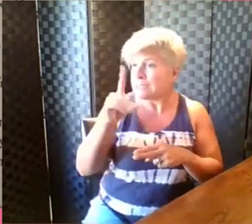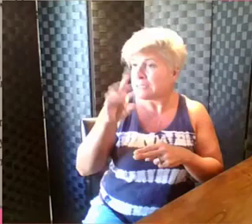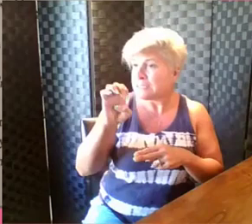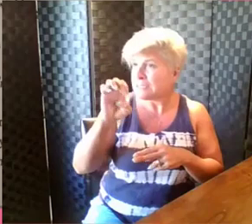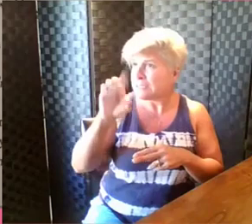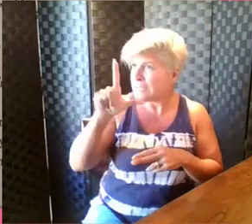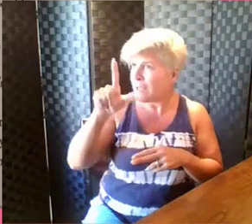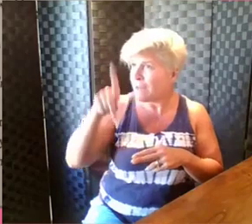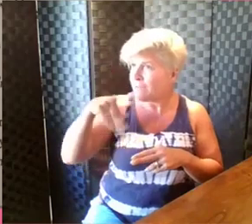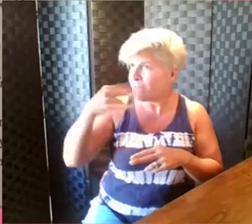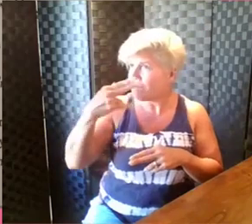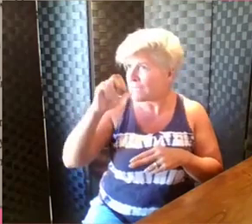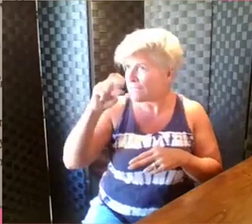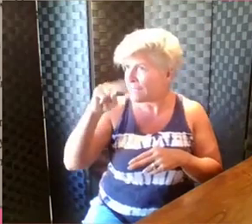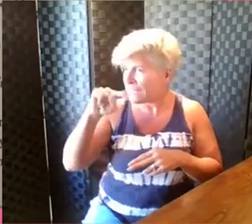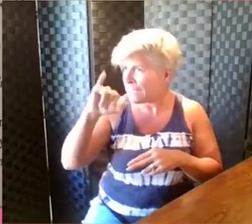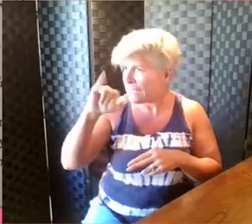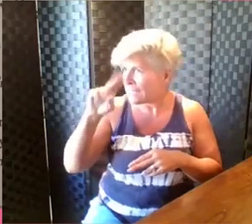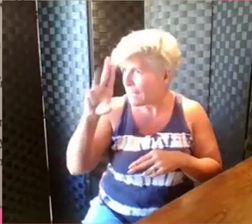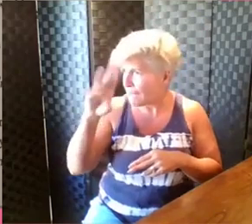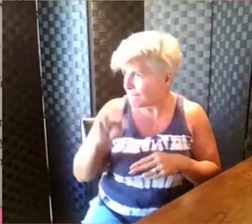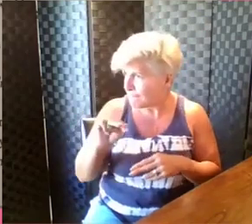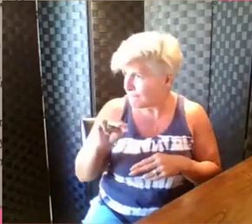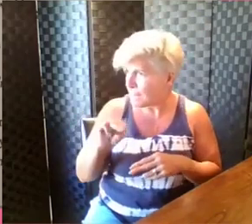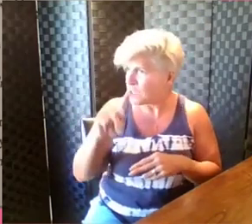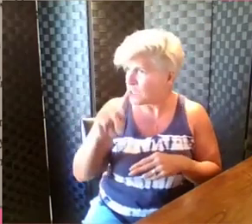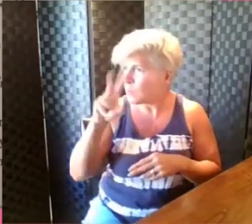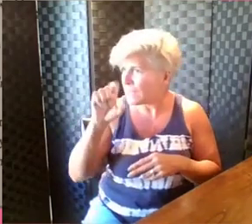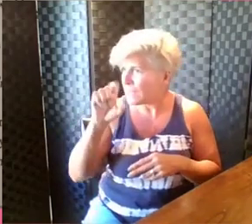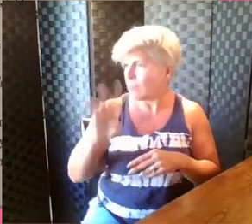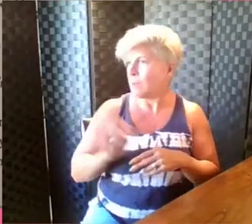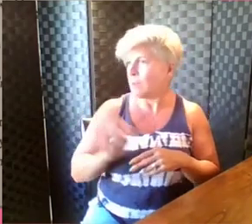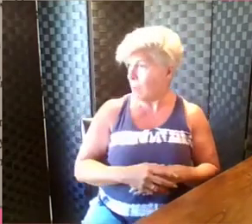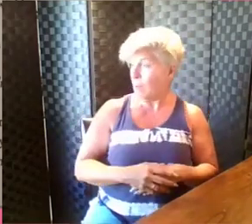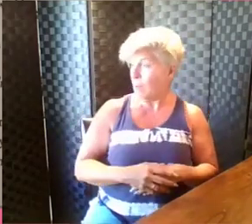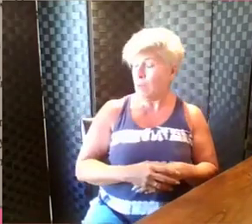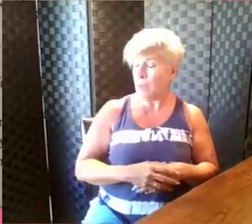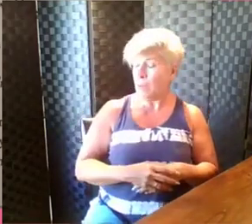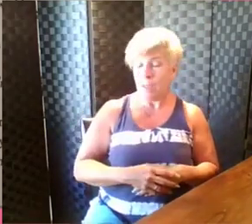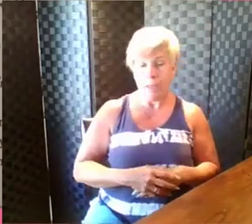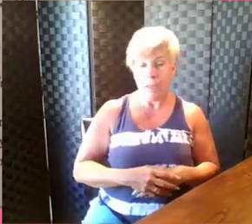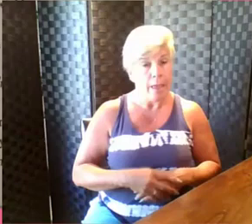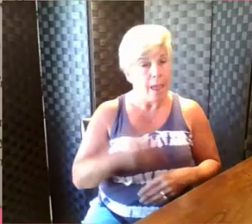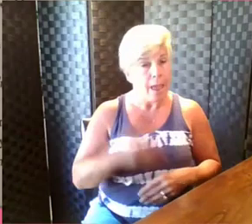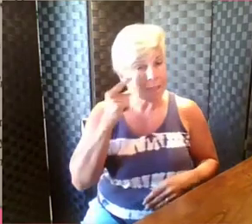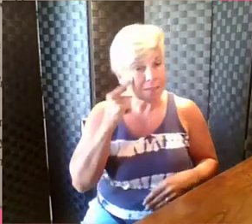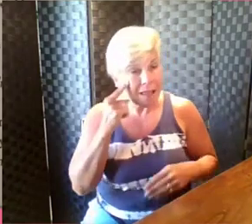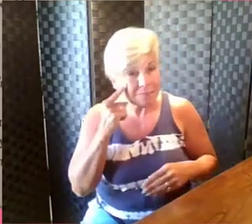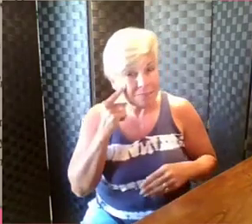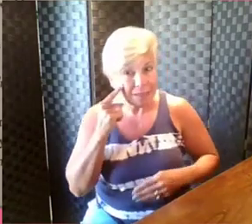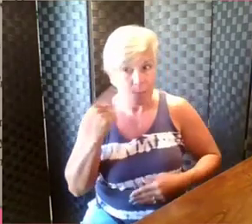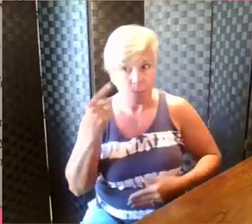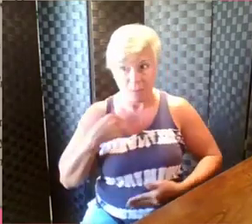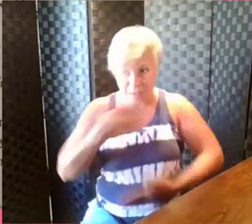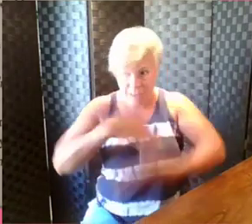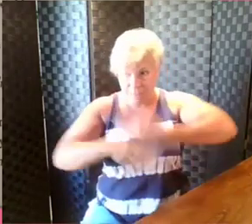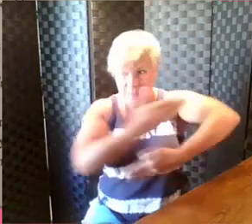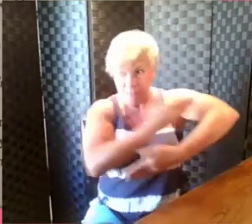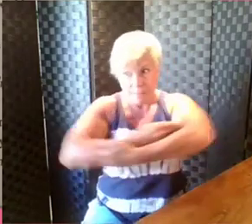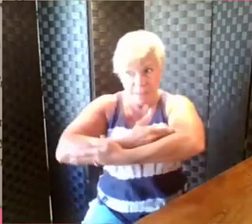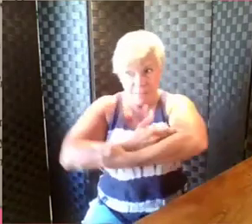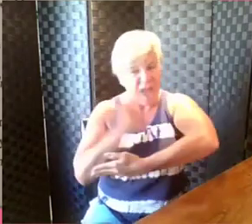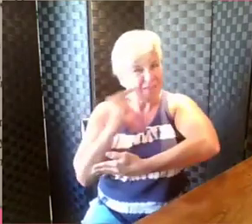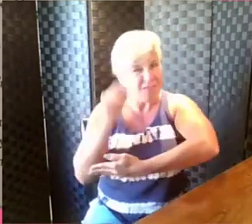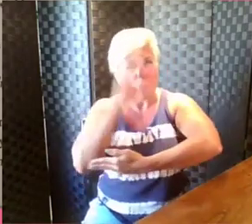Delphinium, Delphinium Twinkle. And if my baby is a girl, I'm considering Chrysanthemum as a name. I think